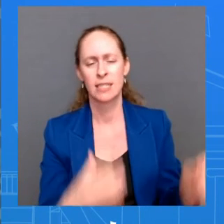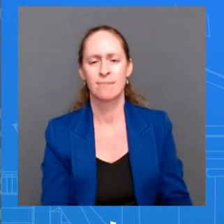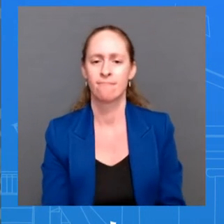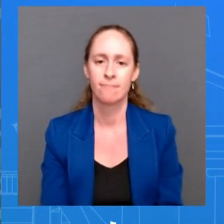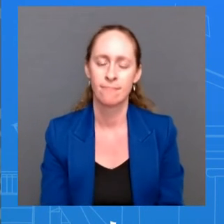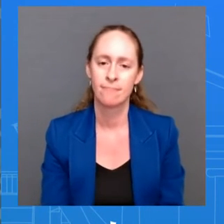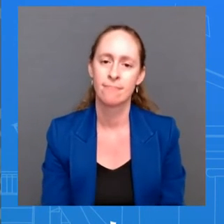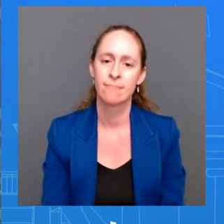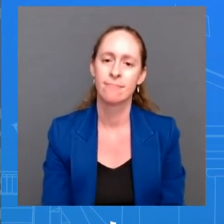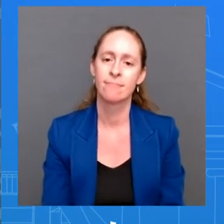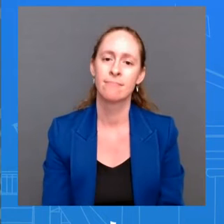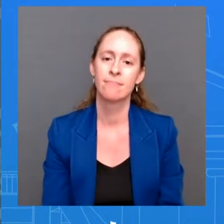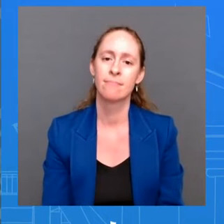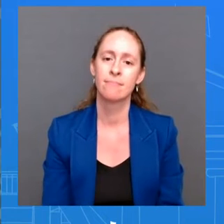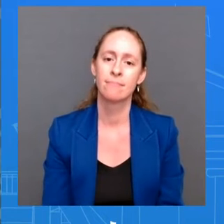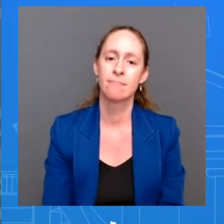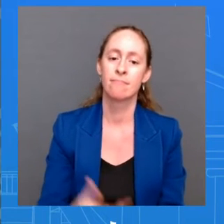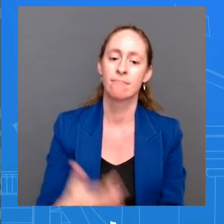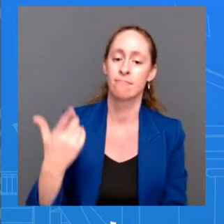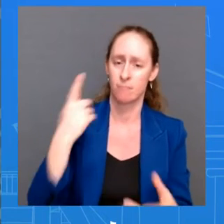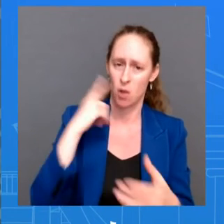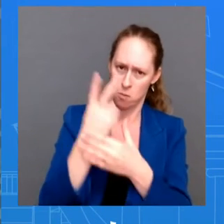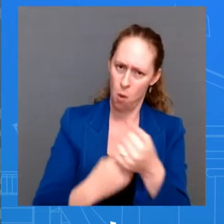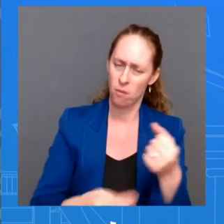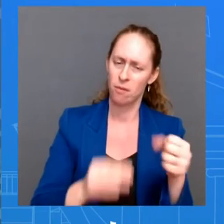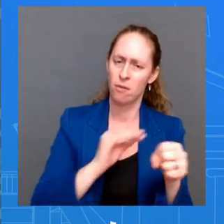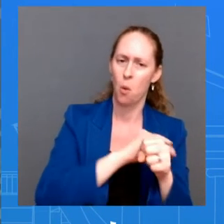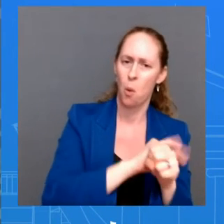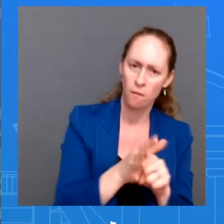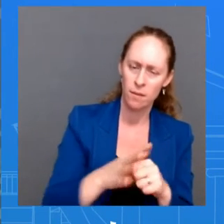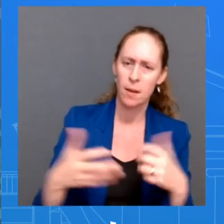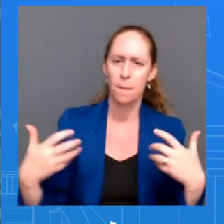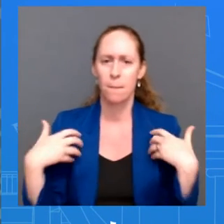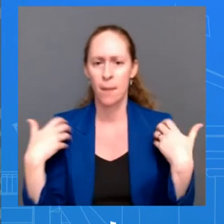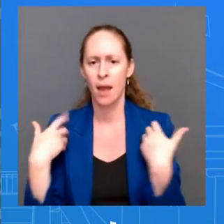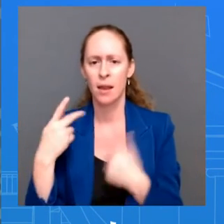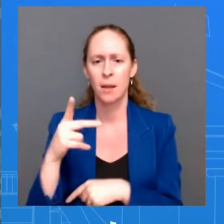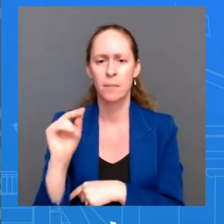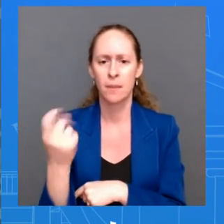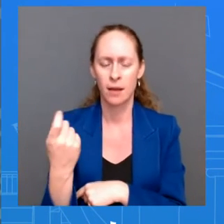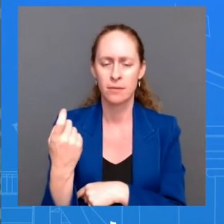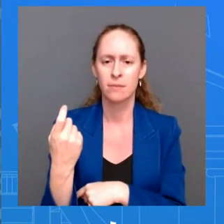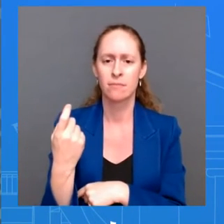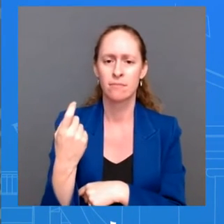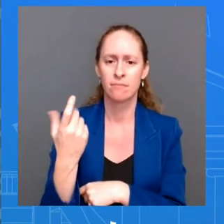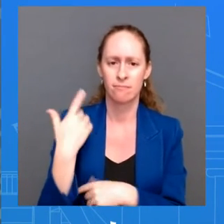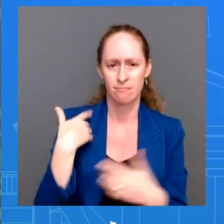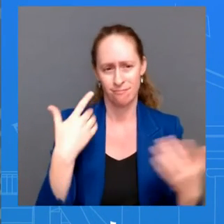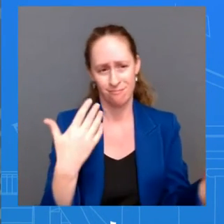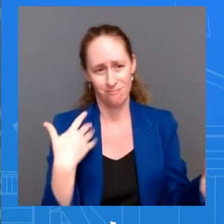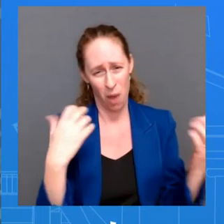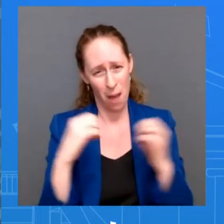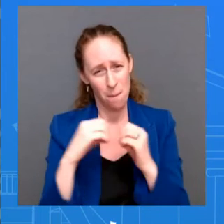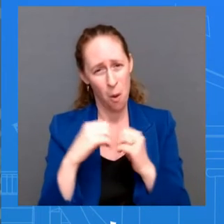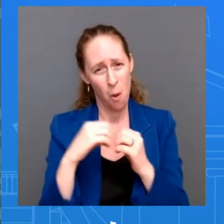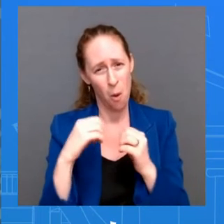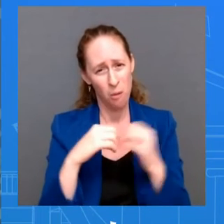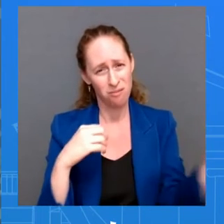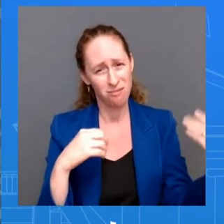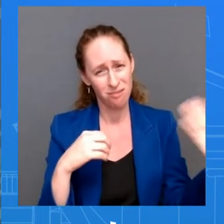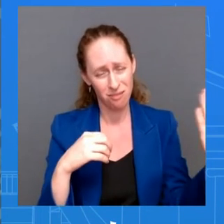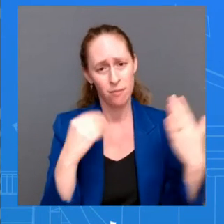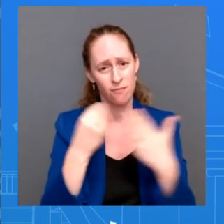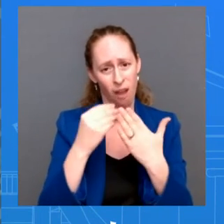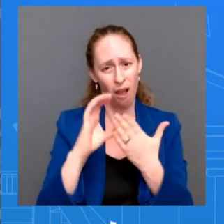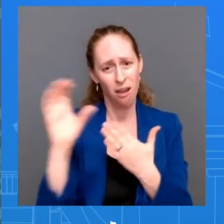billion Senate is seeking to get that done. So that is going to be continued focus to get that $21